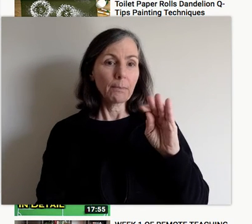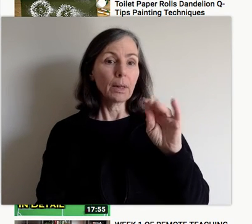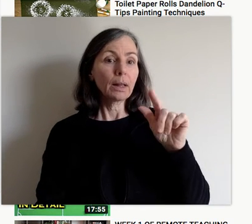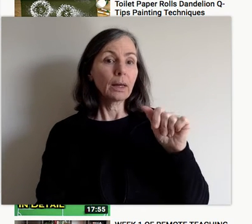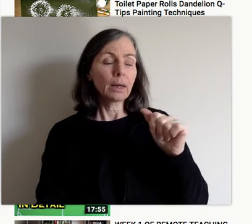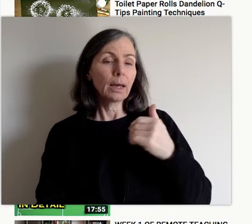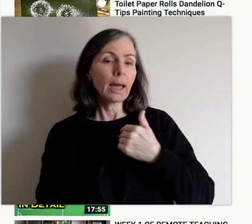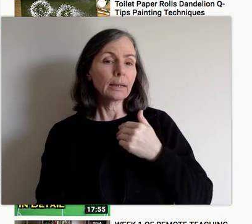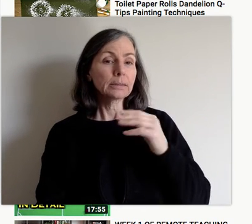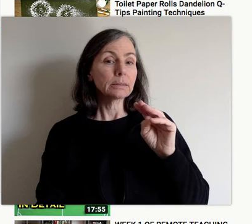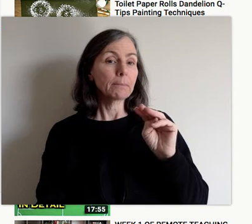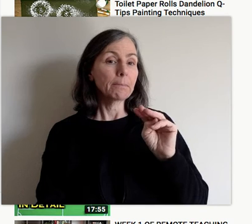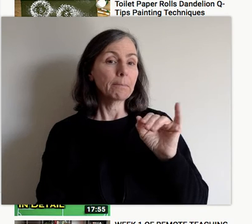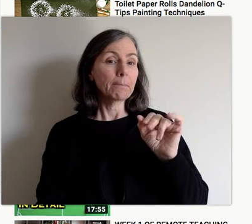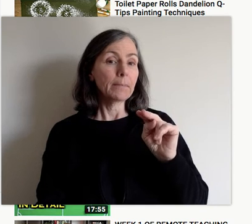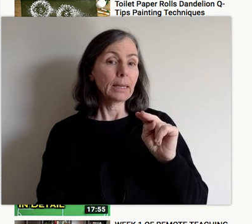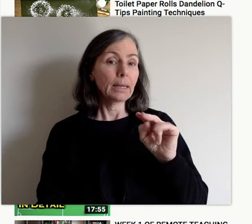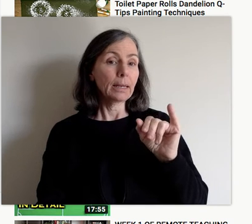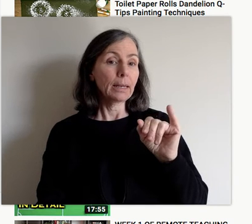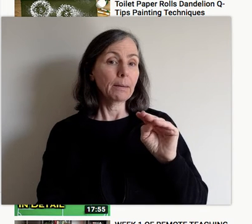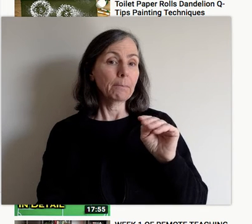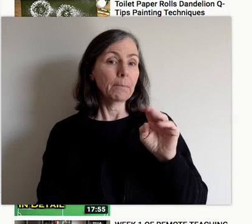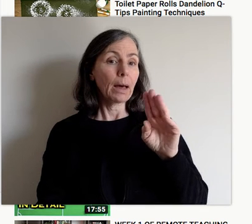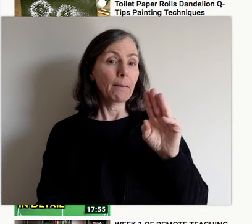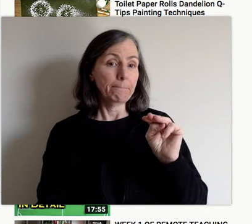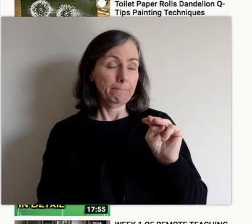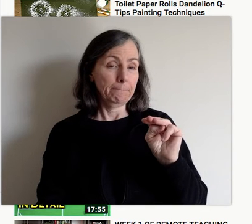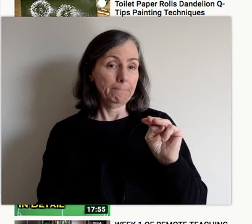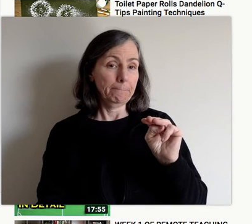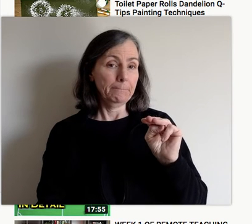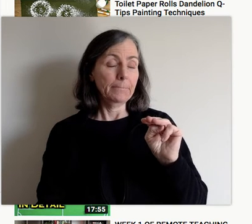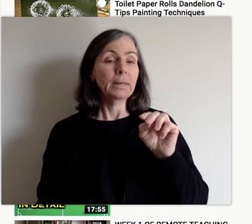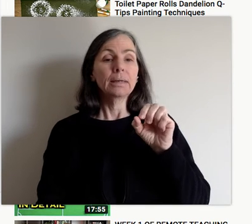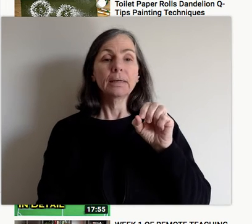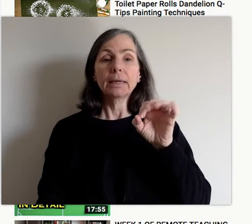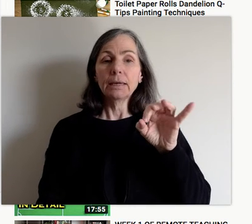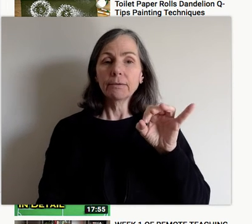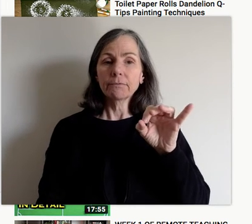when the graph has a low point.